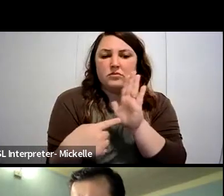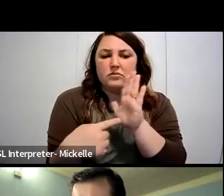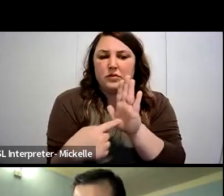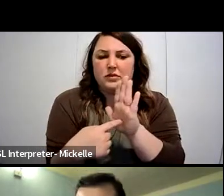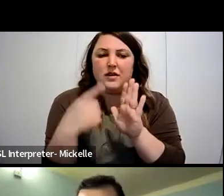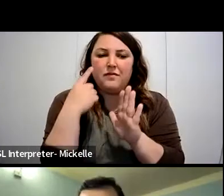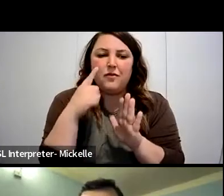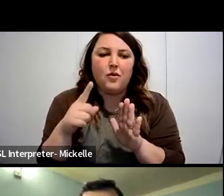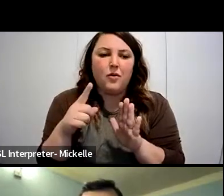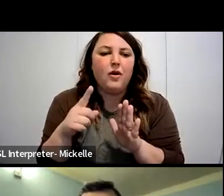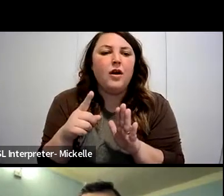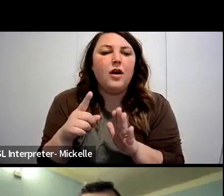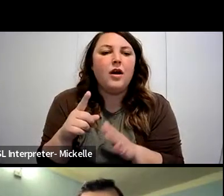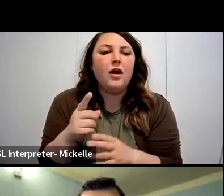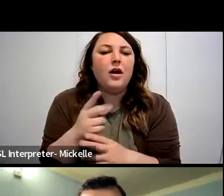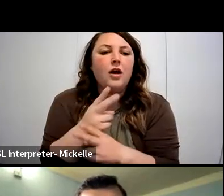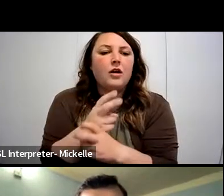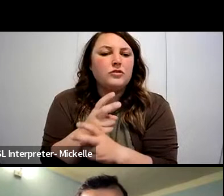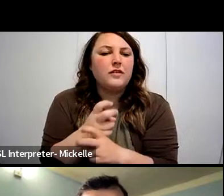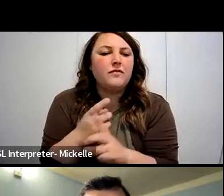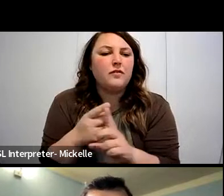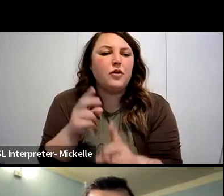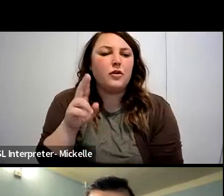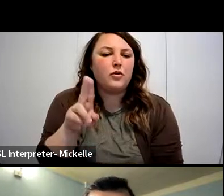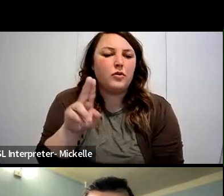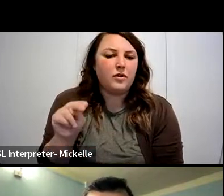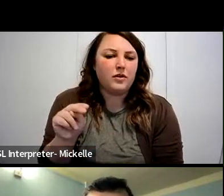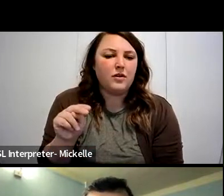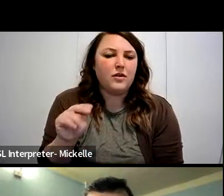Nations. Mr. Almos-Lechner, you have the floor.